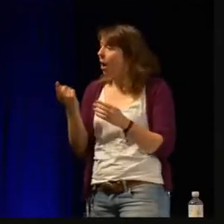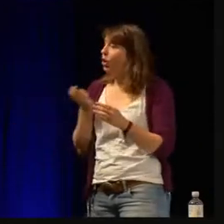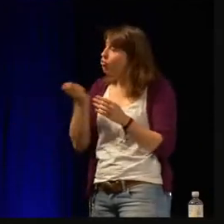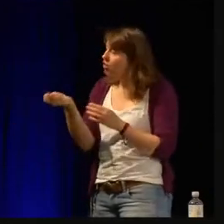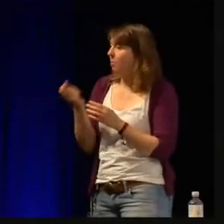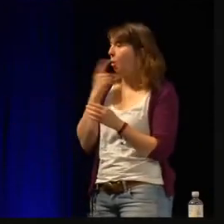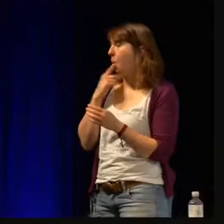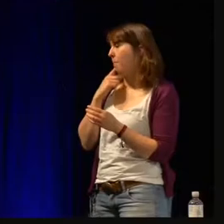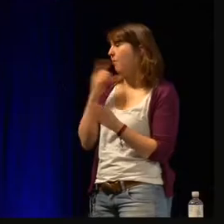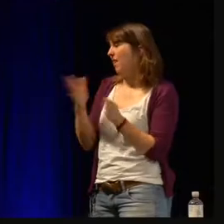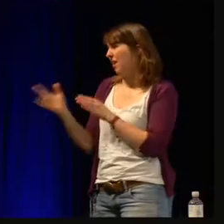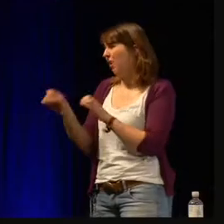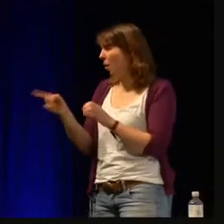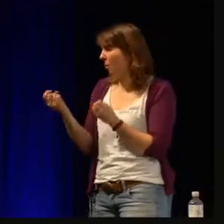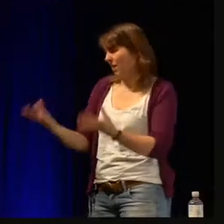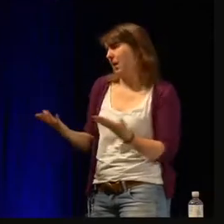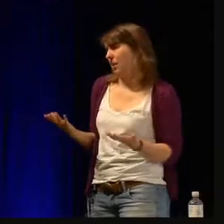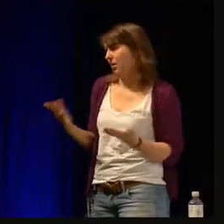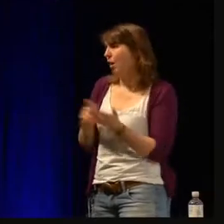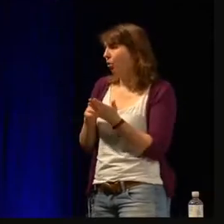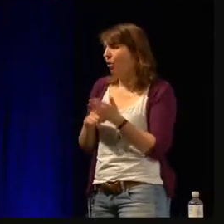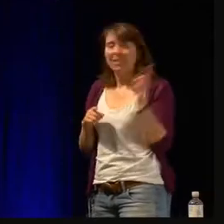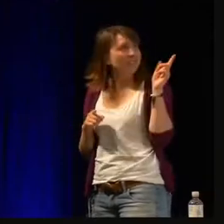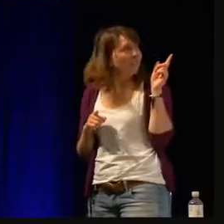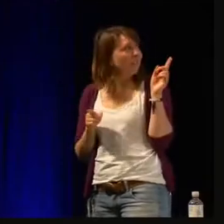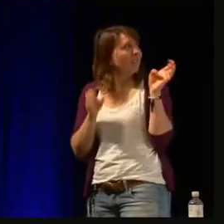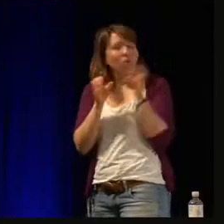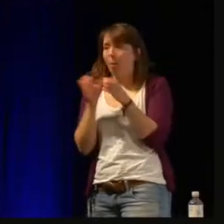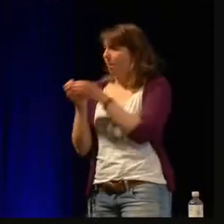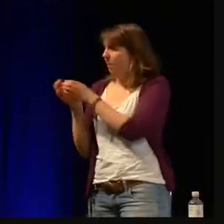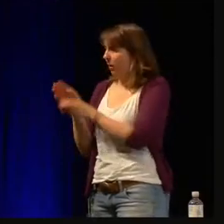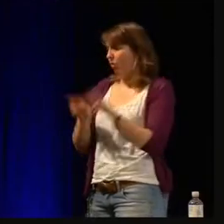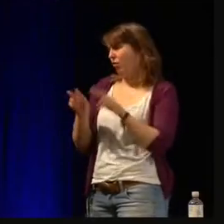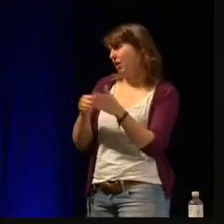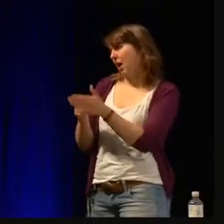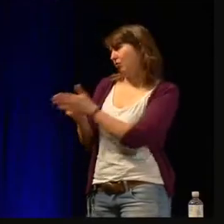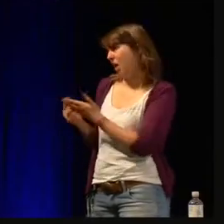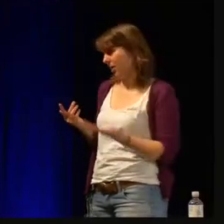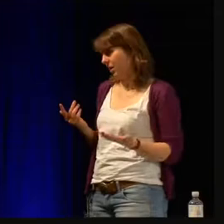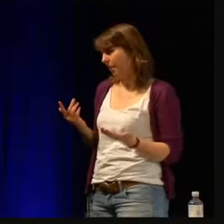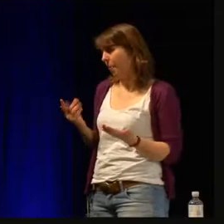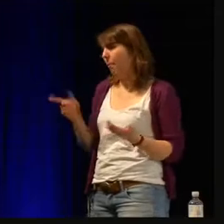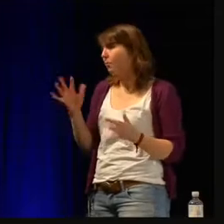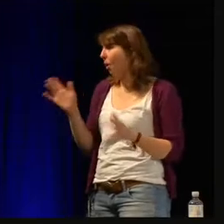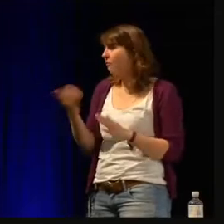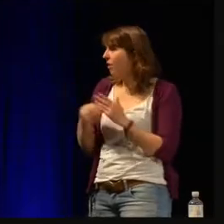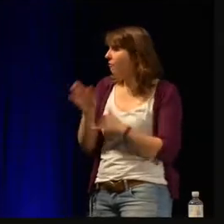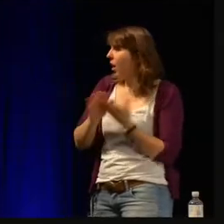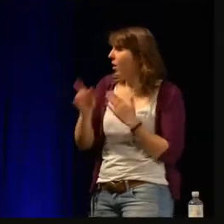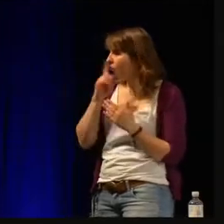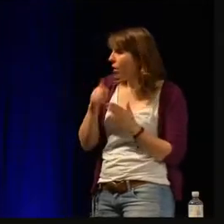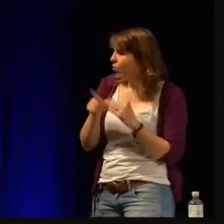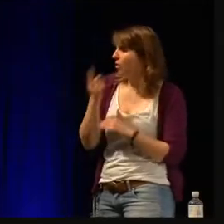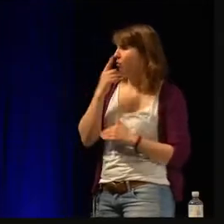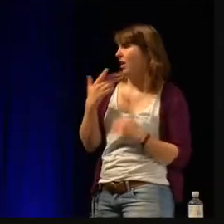of an algorithm. So that's data bias. Bias kann aber auch entstehen ganz zufällig, wenn zu wenige Datenpunkte vorhanden